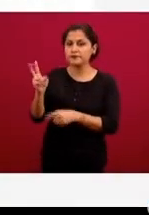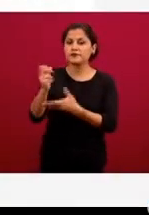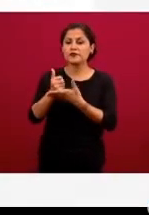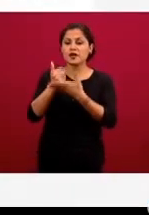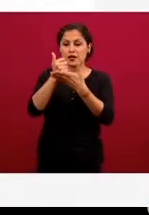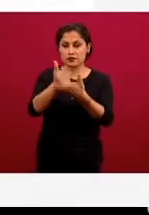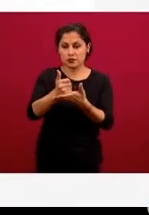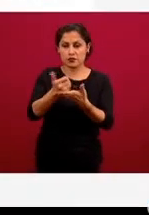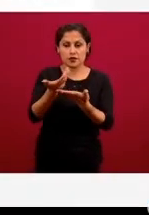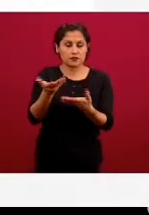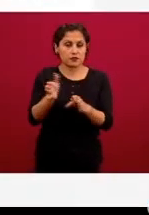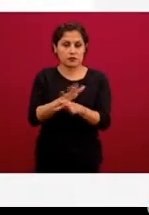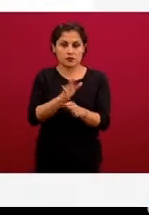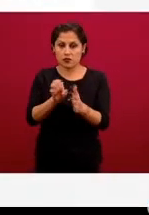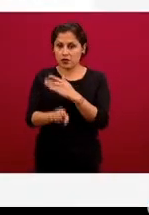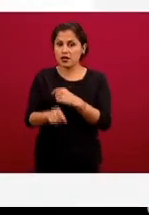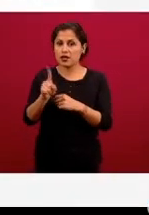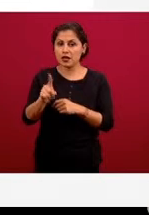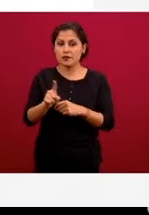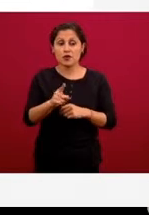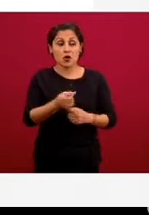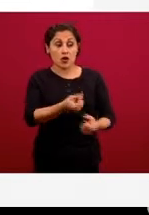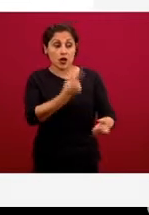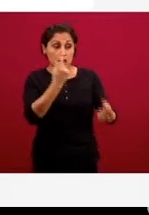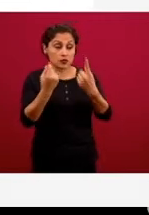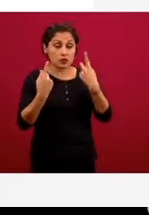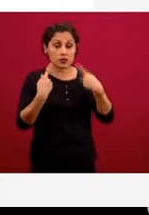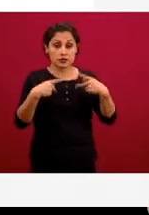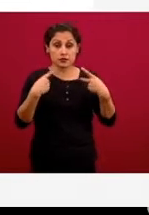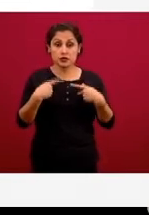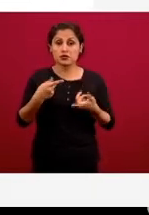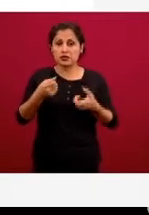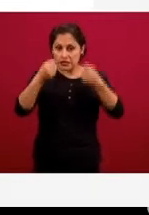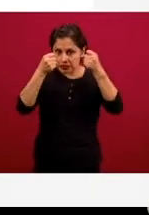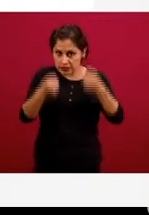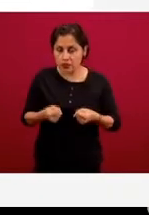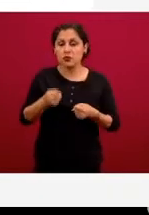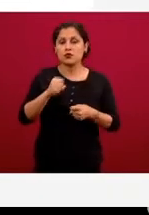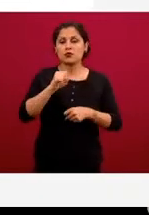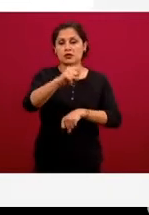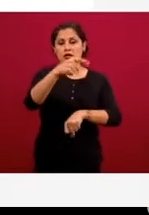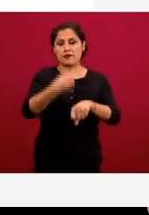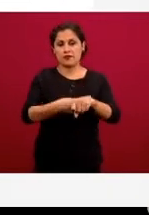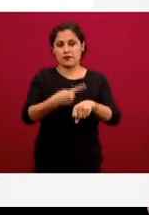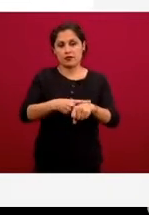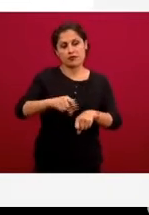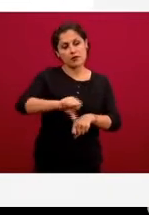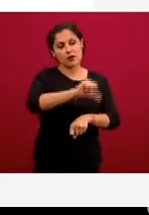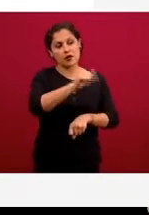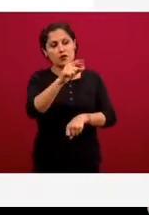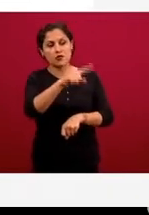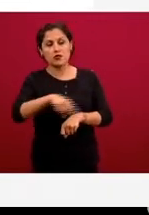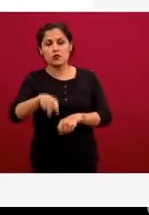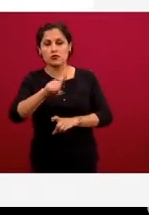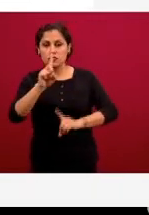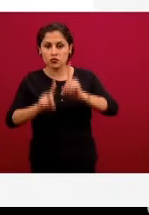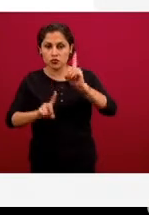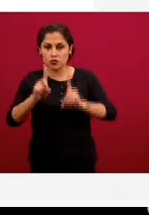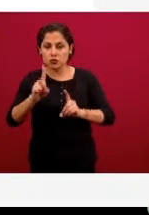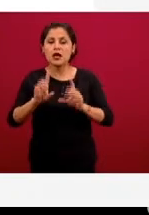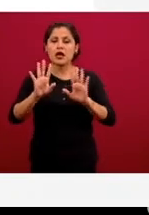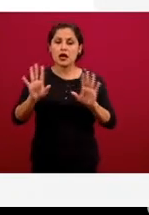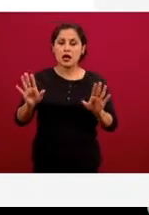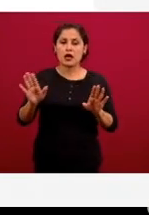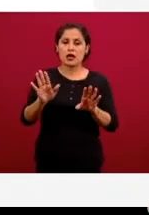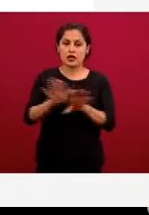cases, then if we aren't actually thinking about the differences in the bars from their colors, but if we're looking